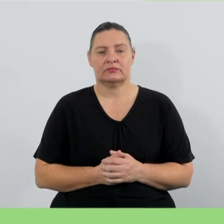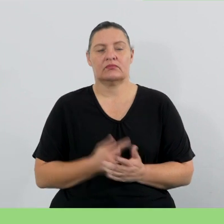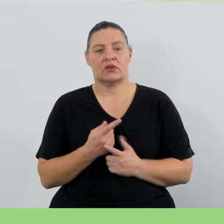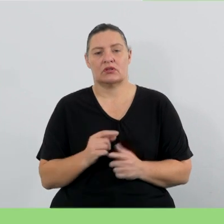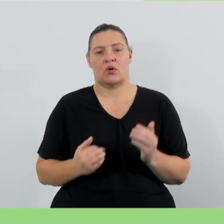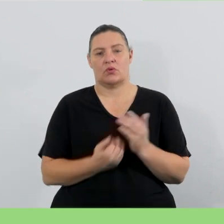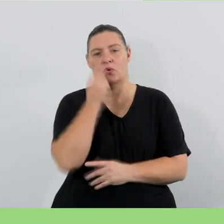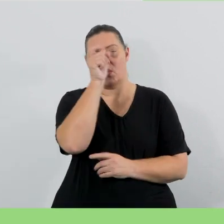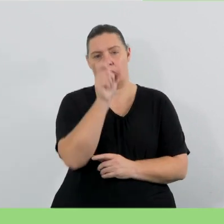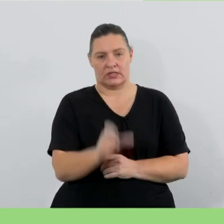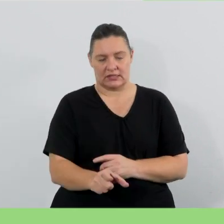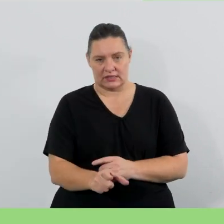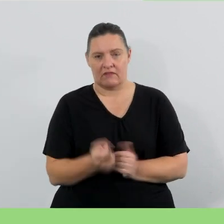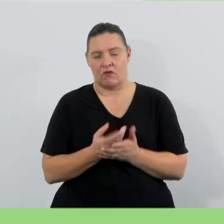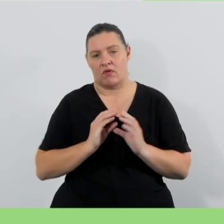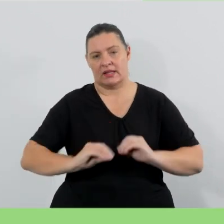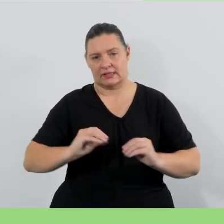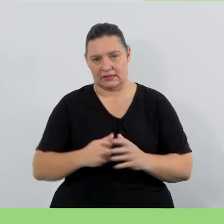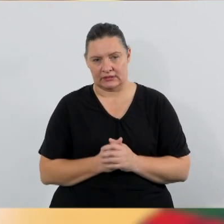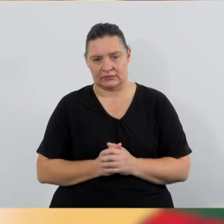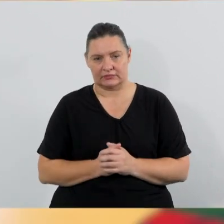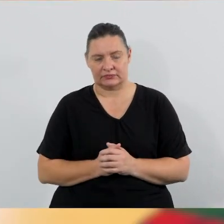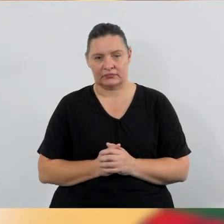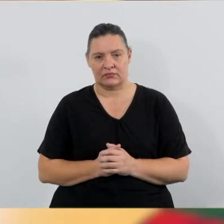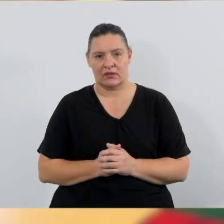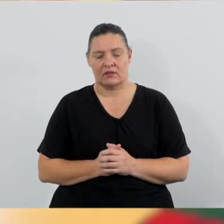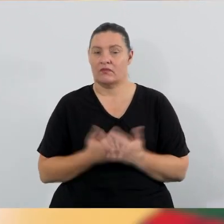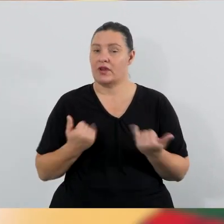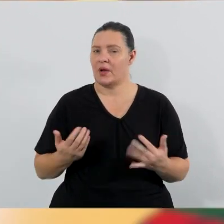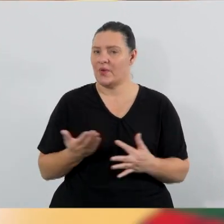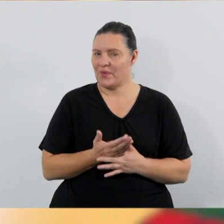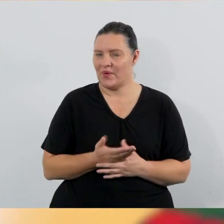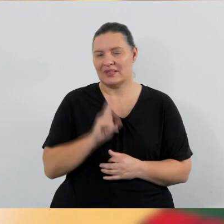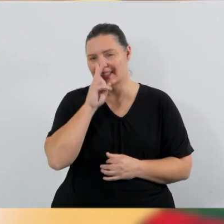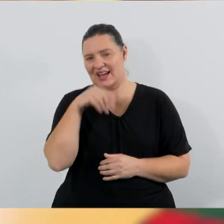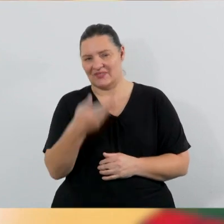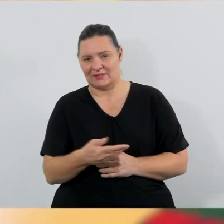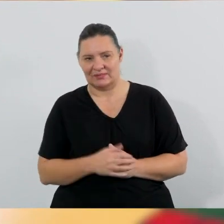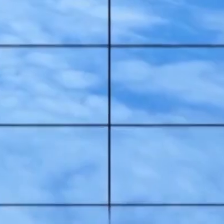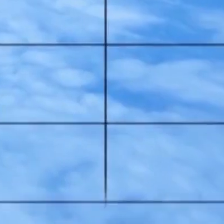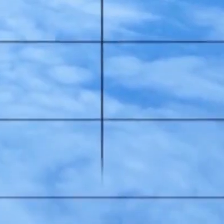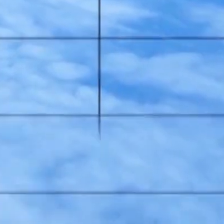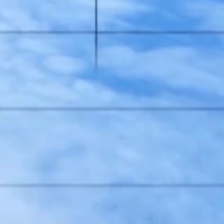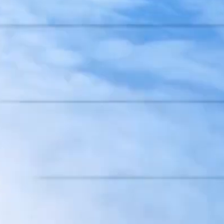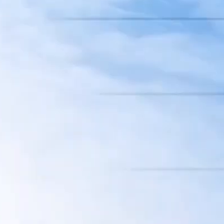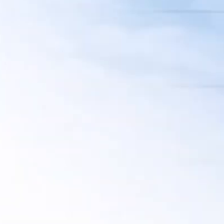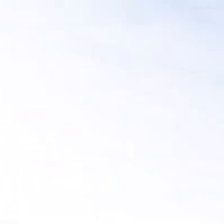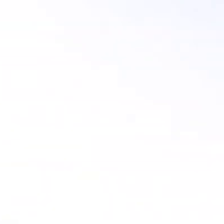are the new terms that we are going to come across during this lesson. I am going to leave it here for now, and I'll see you after the break.